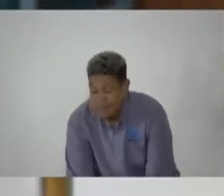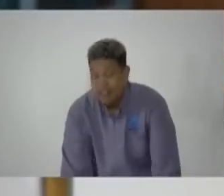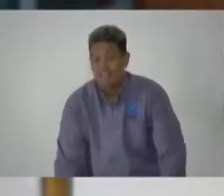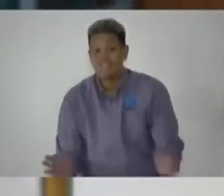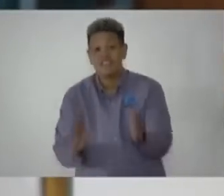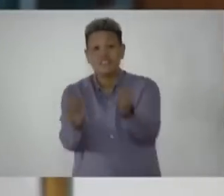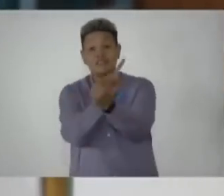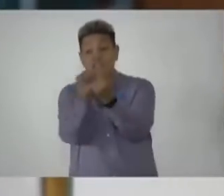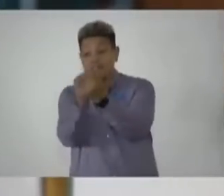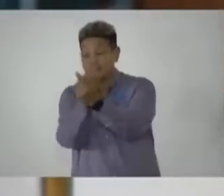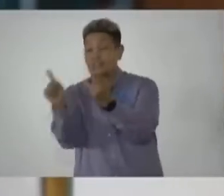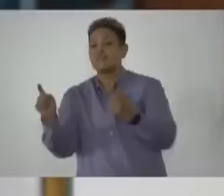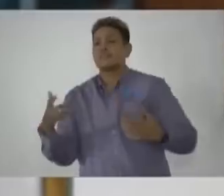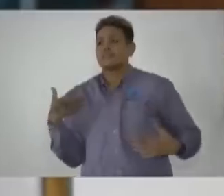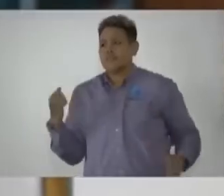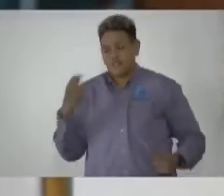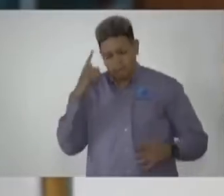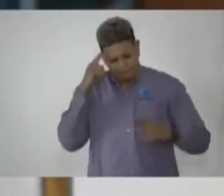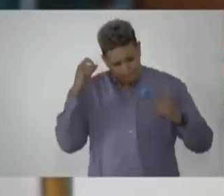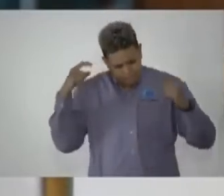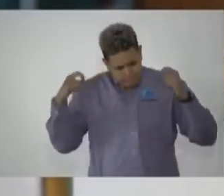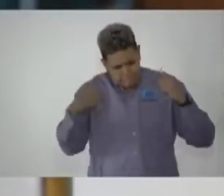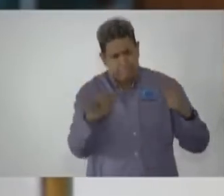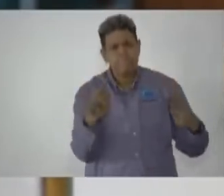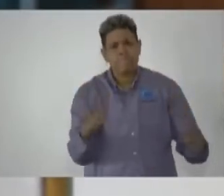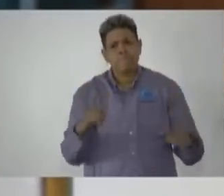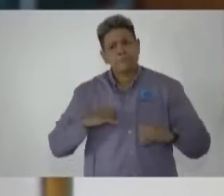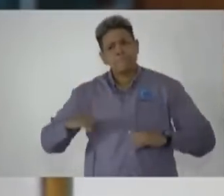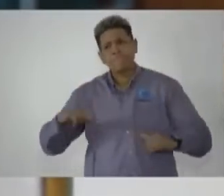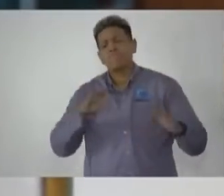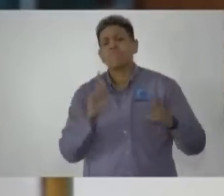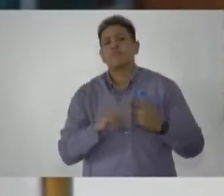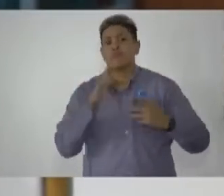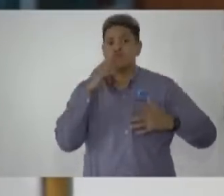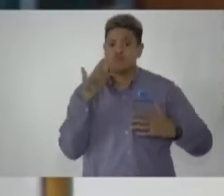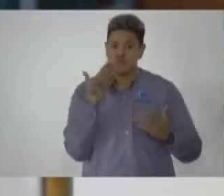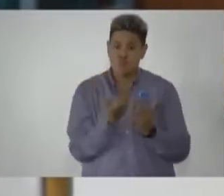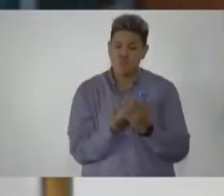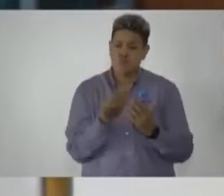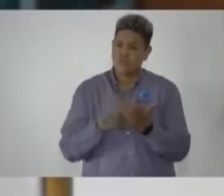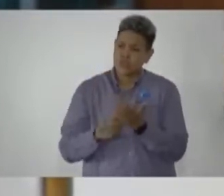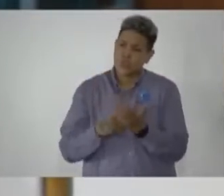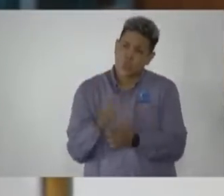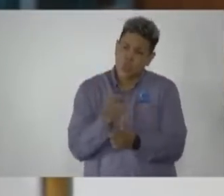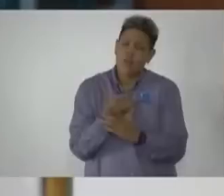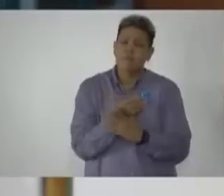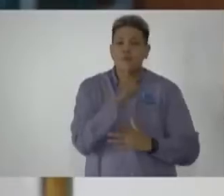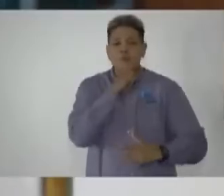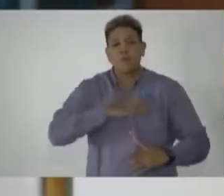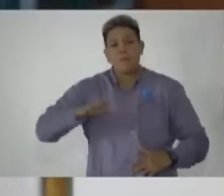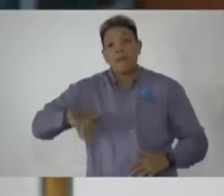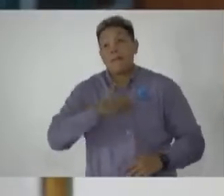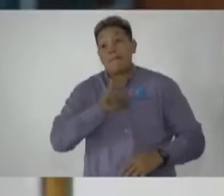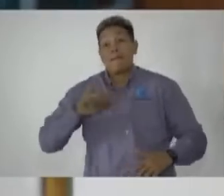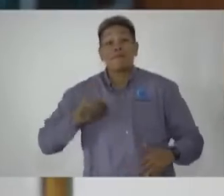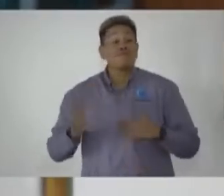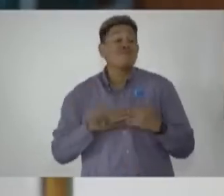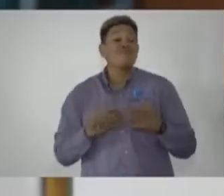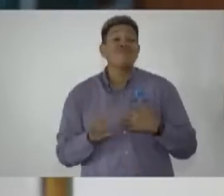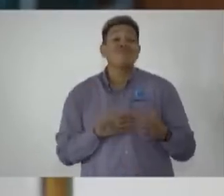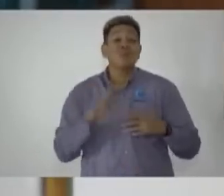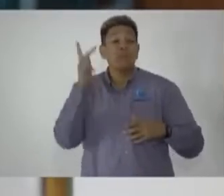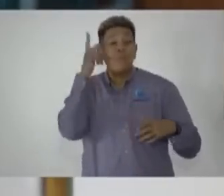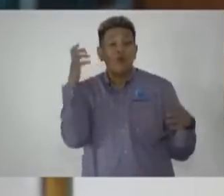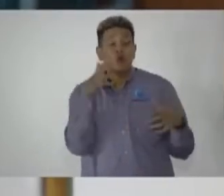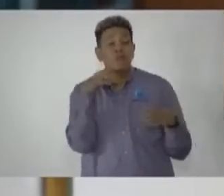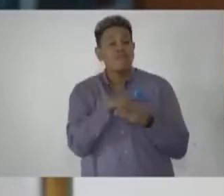promoting constructive dialogue on issues of importance among women parliamentarians across party